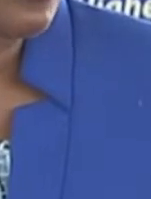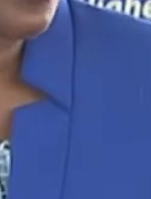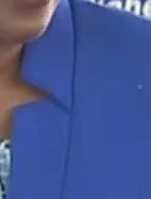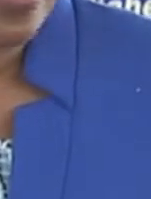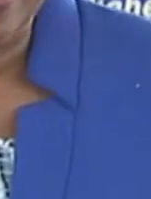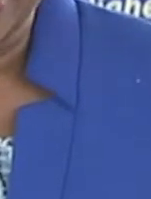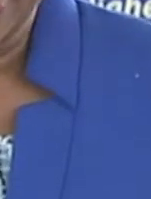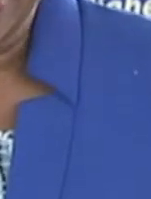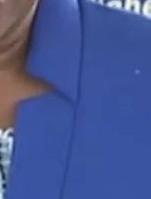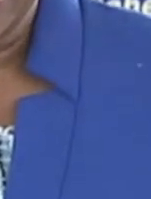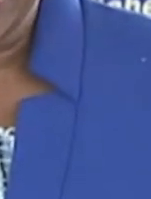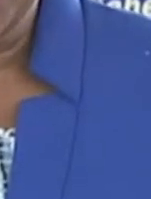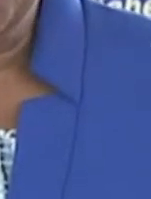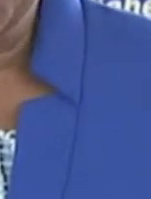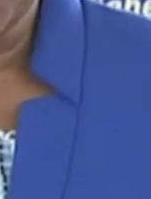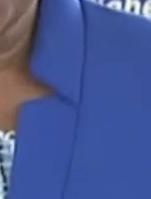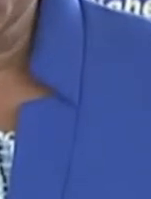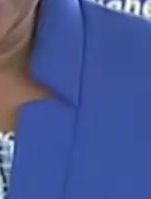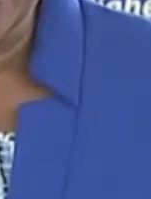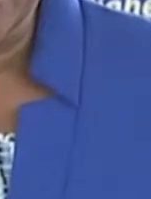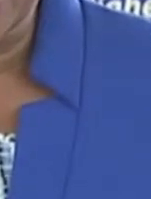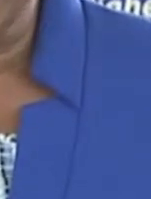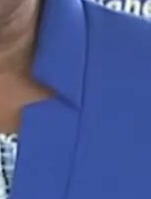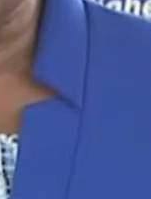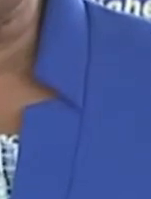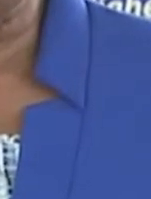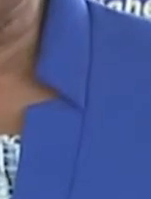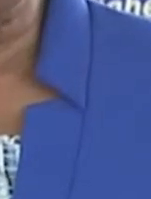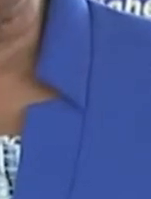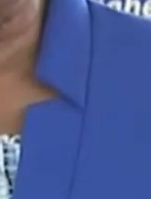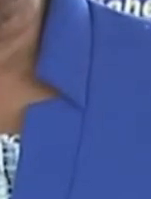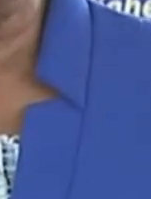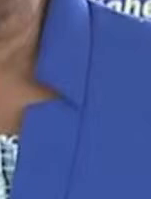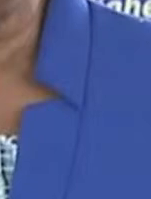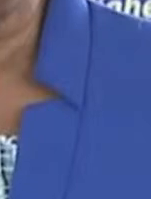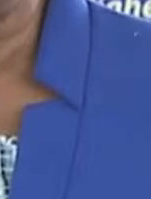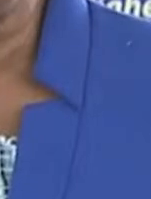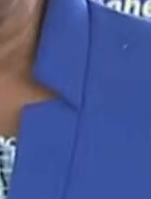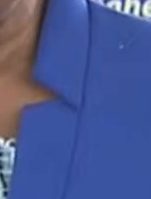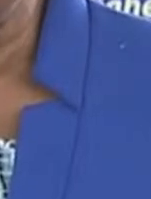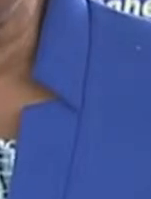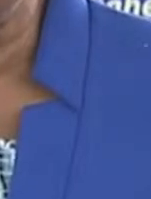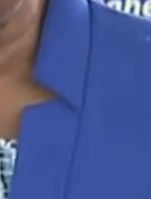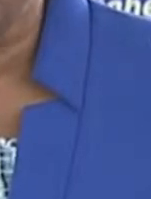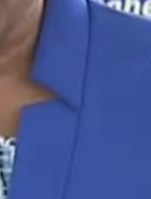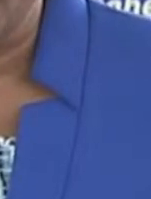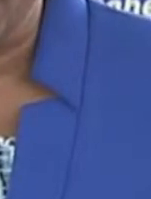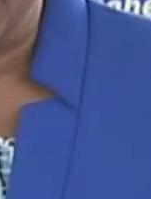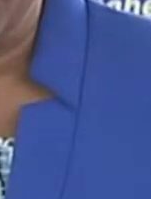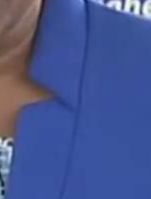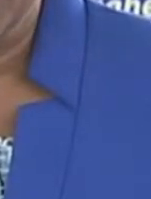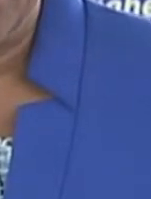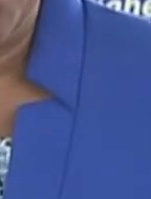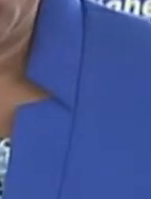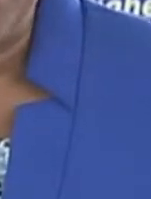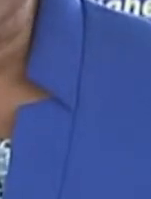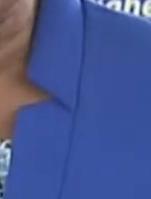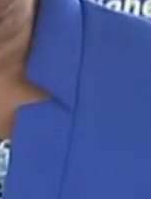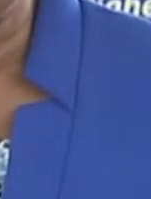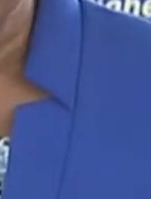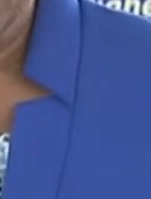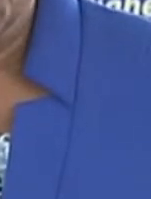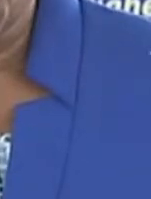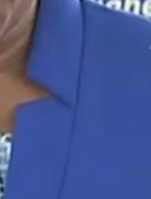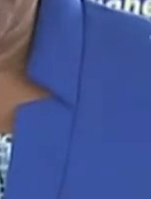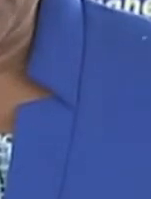and not here, and really say that it's a pleasure to be hosting you, our